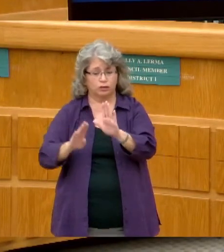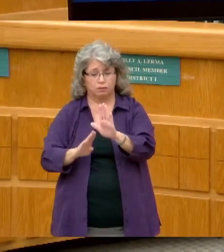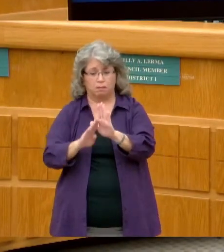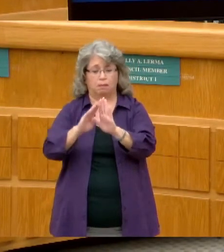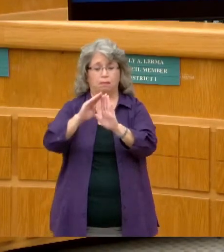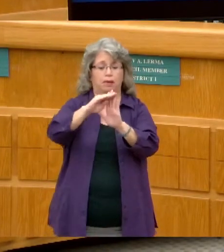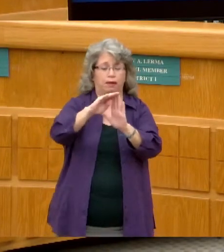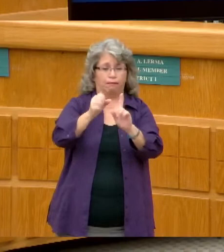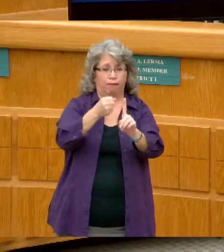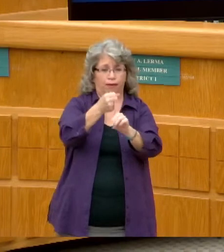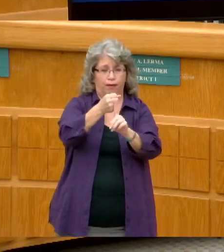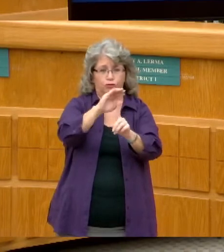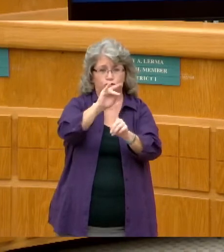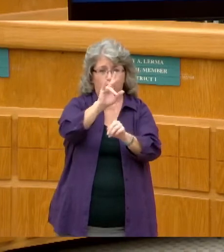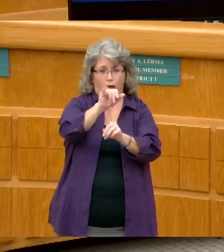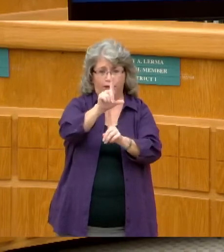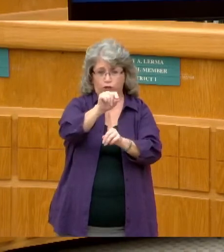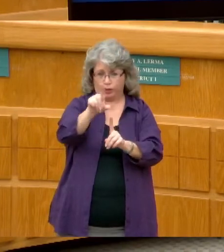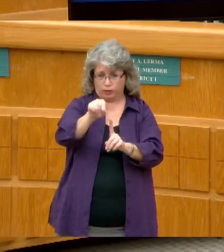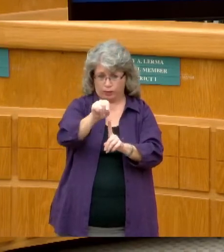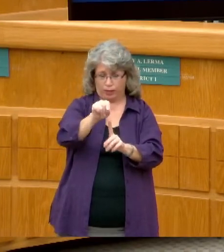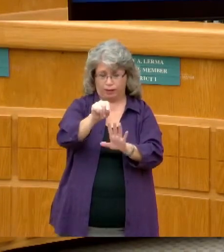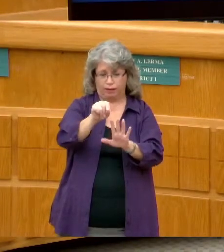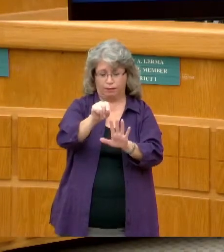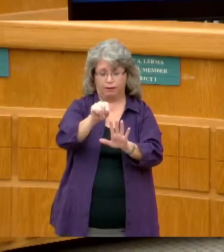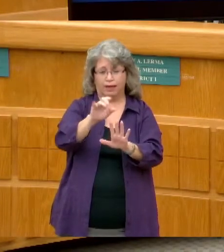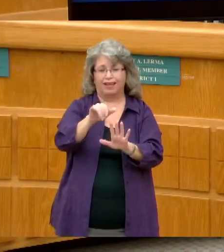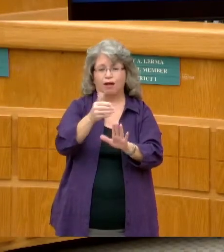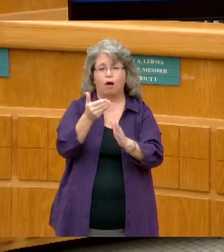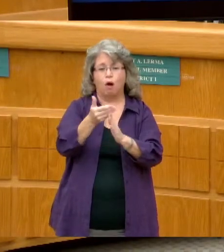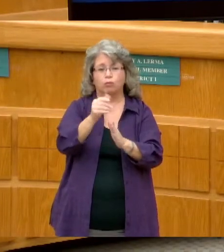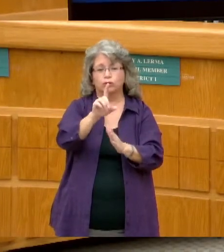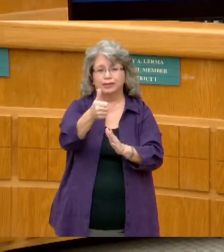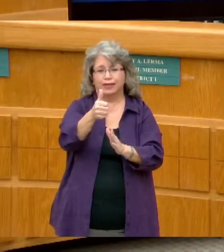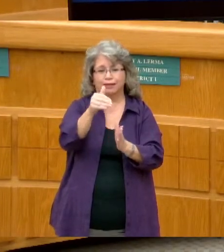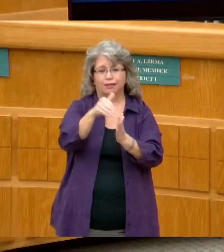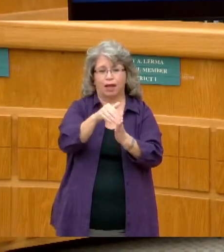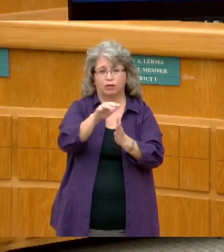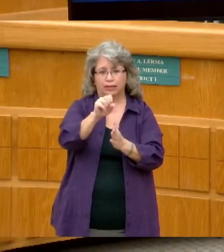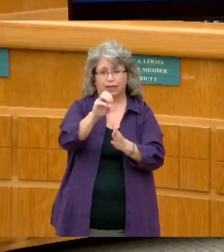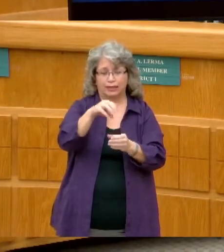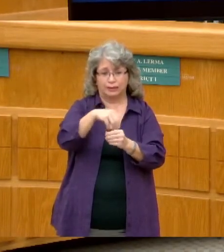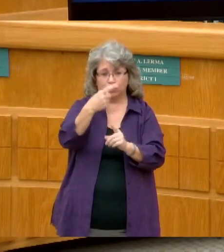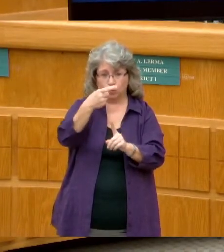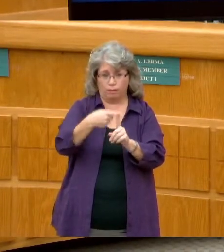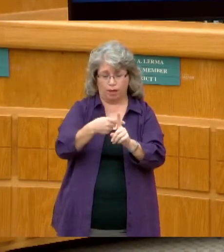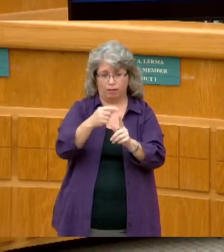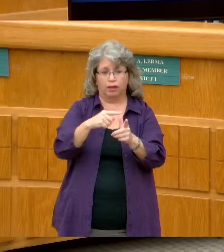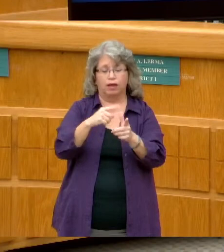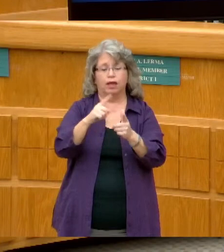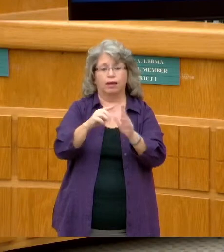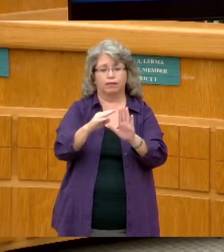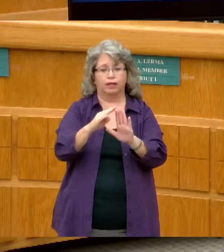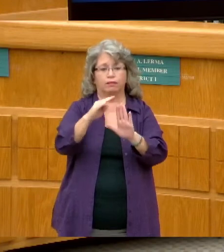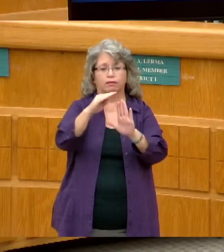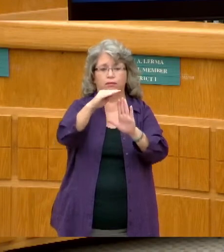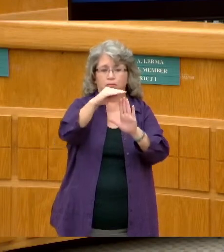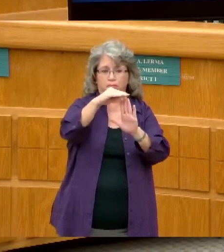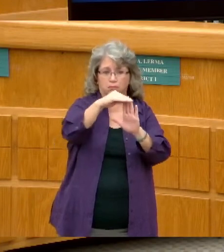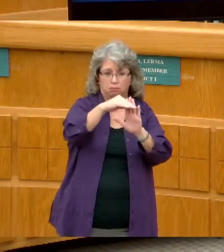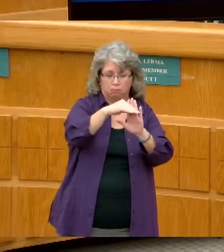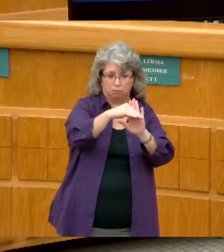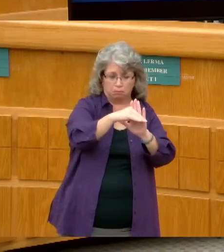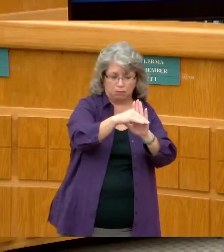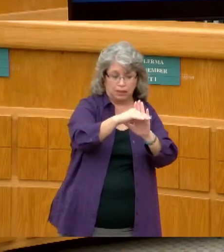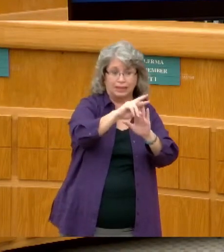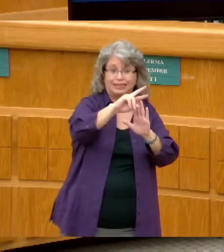July of 2020, and that was almost 10,000 cases in 1 month. And then we had the second little wave, and that